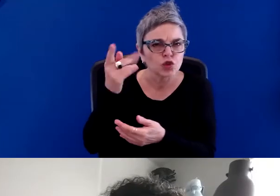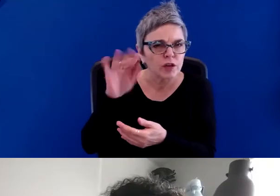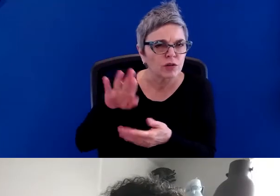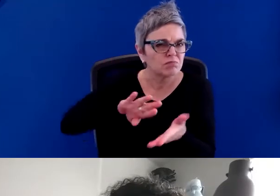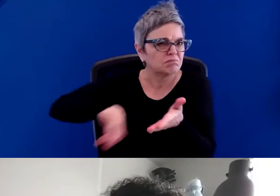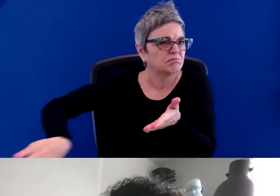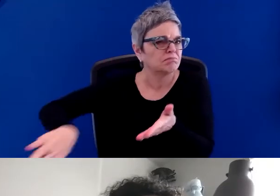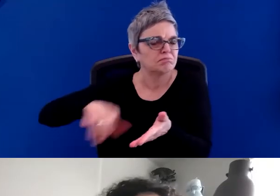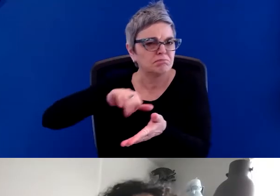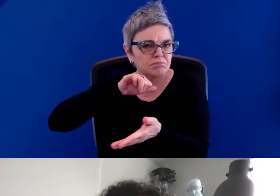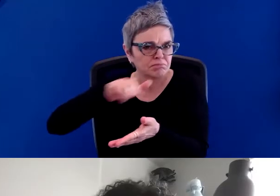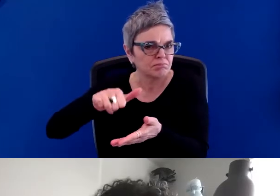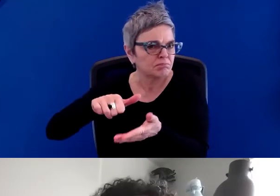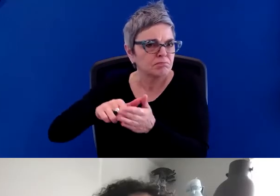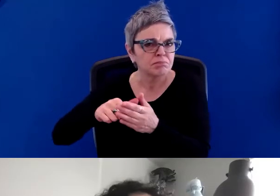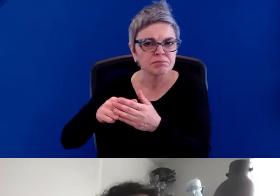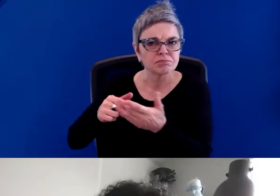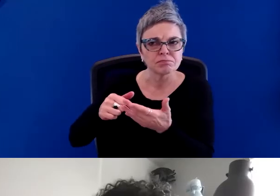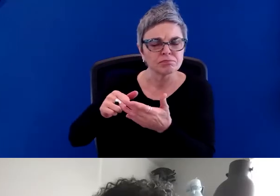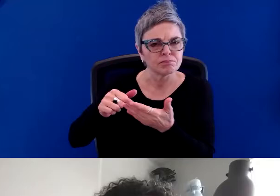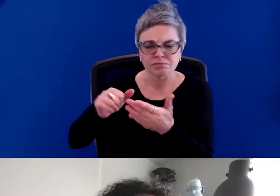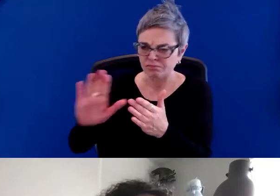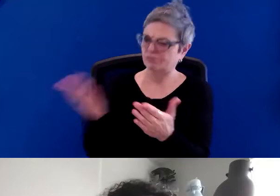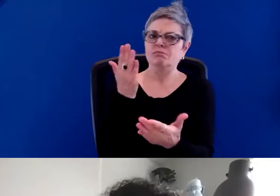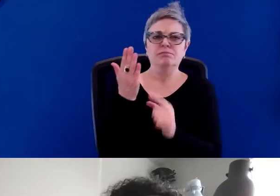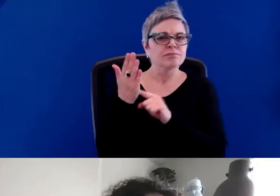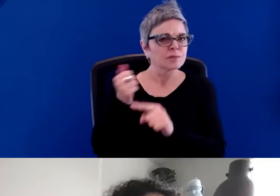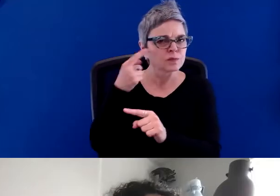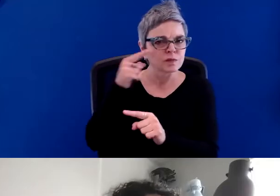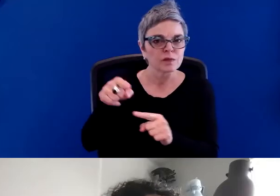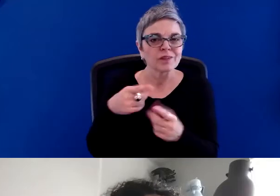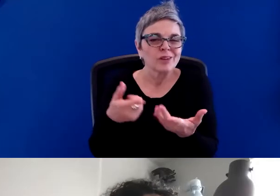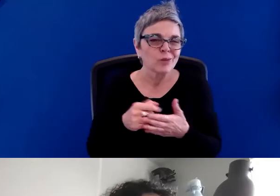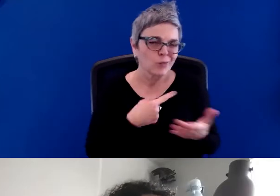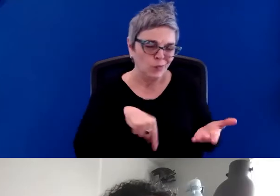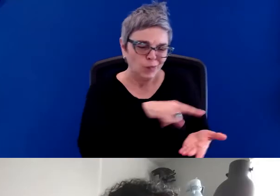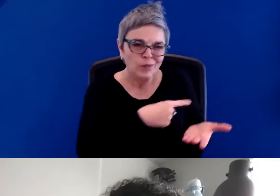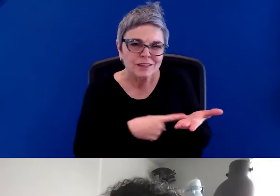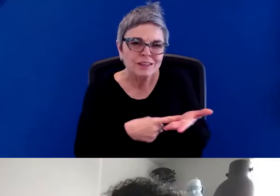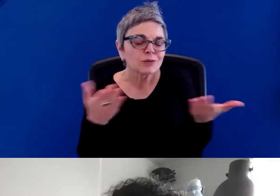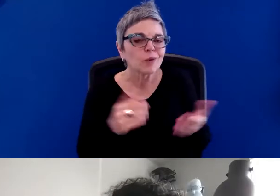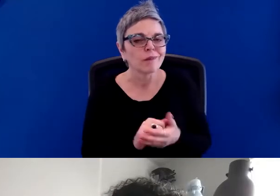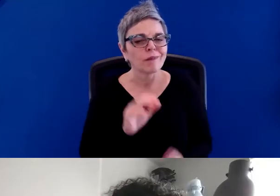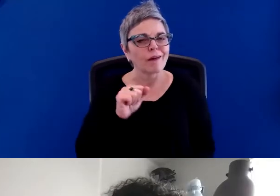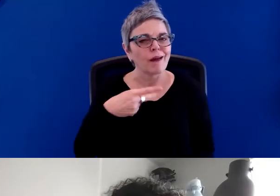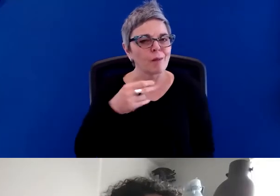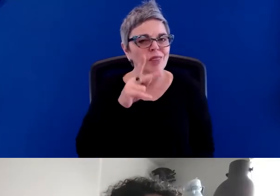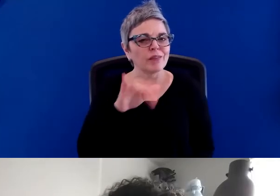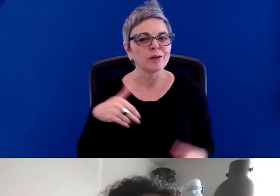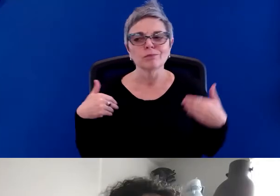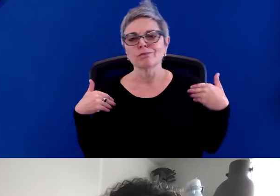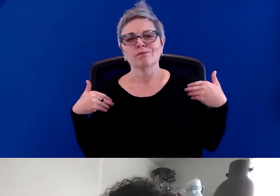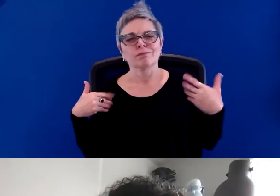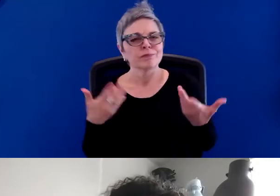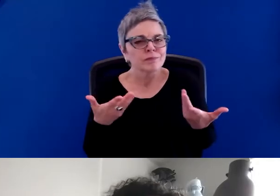of apathy really come around gender-based violence, and numbers suddenly don't seem to have meaning to them anymore. We kind